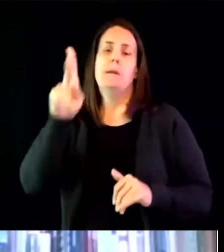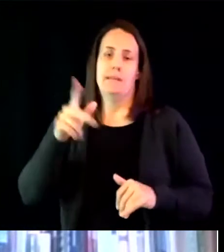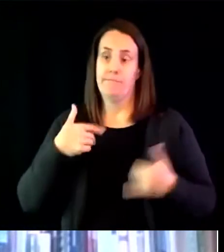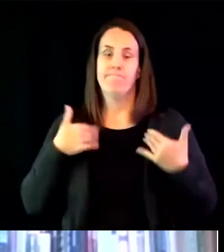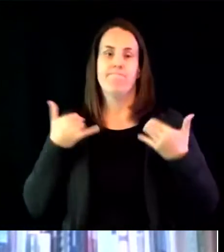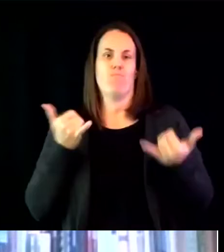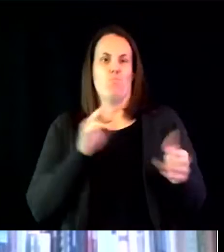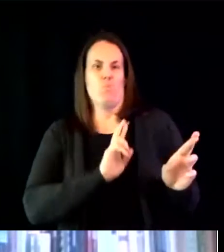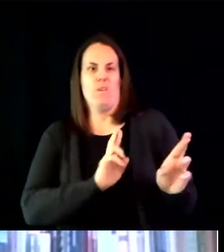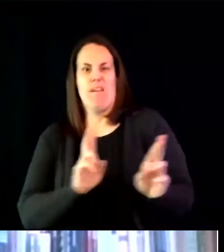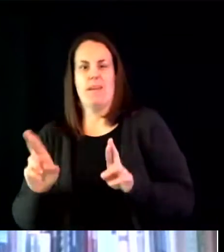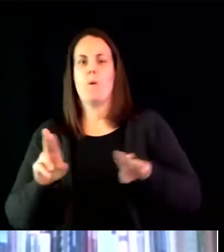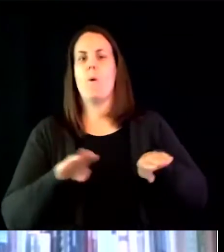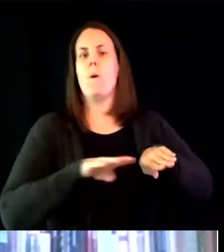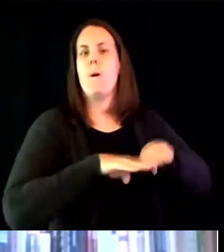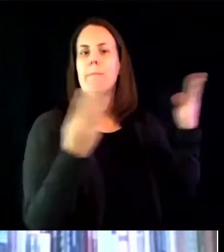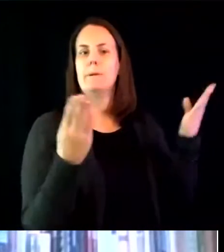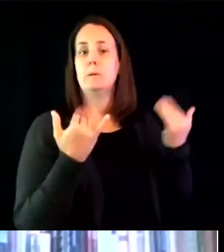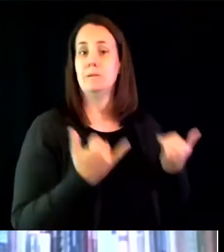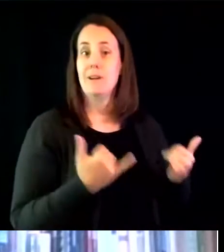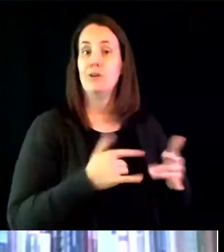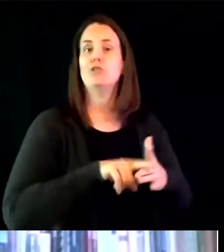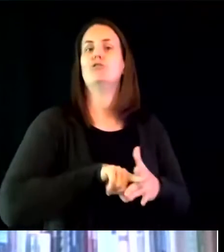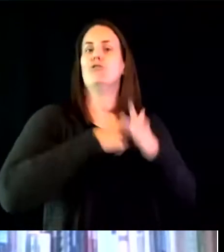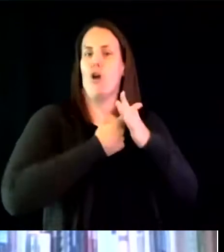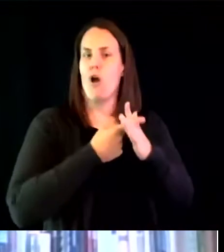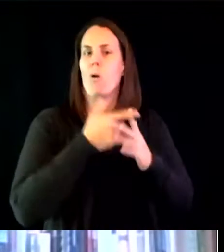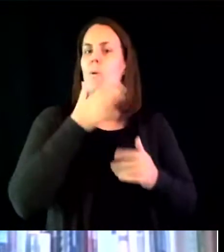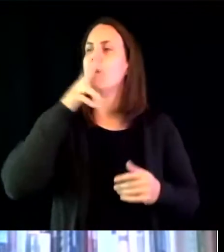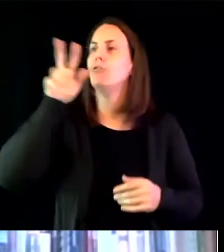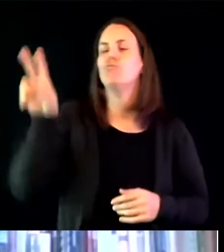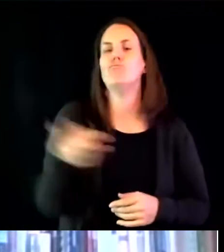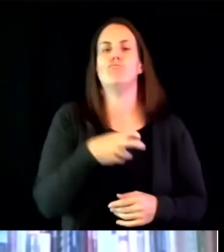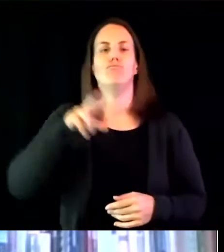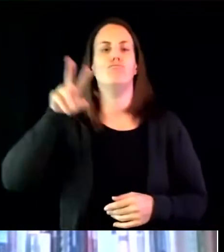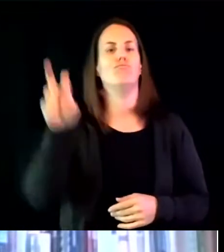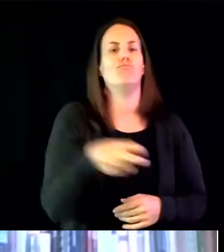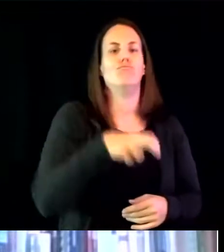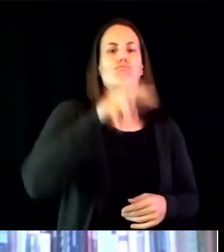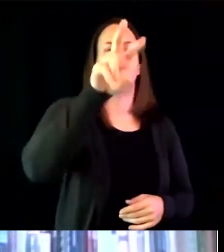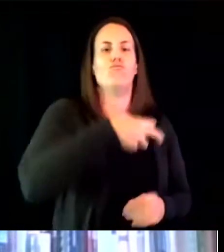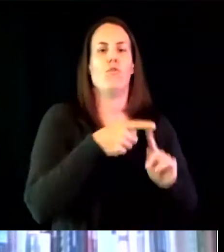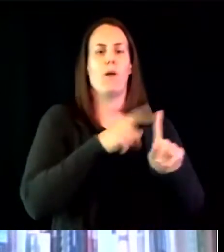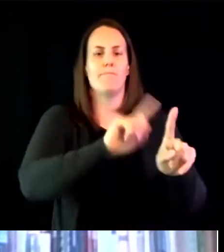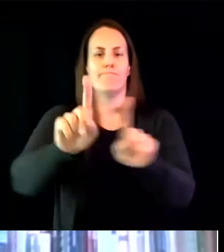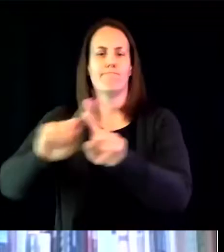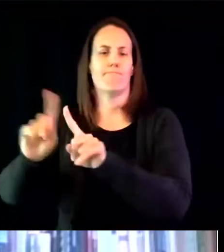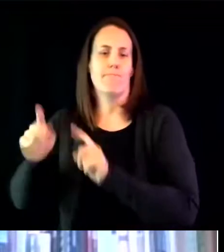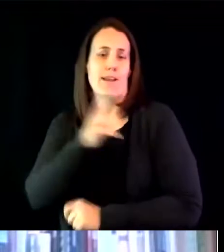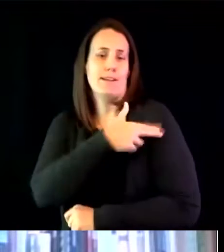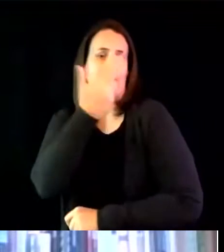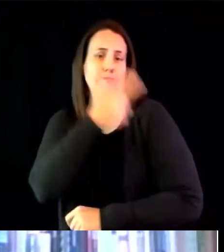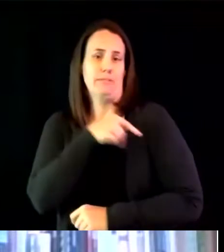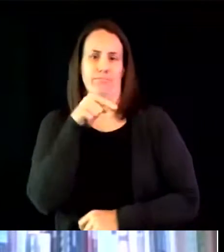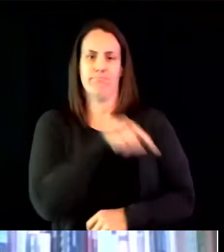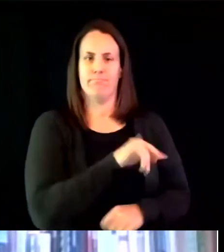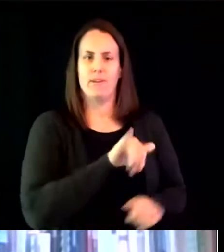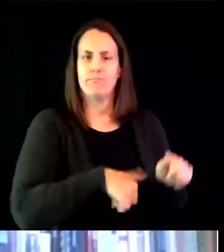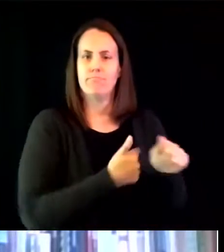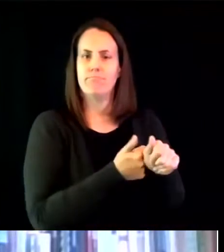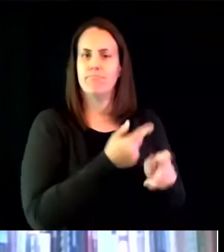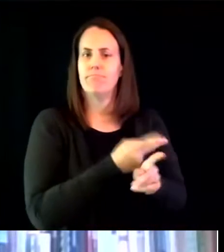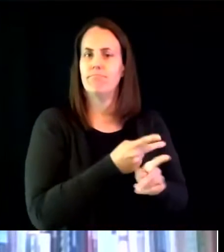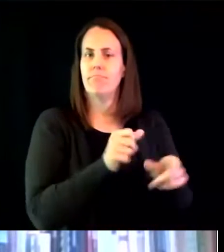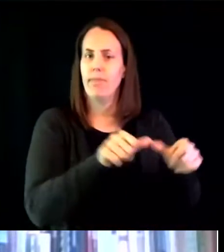from hospitals across the state. We are incredibly grateful to the alternate care facility staff,